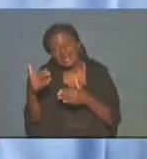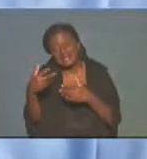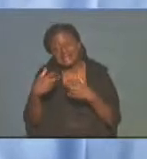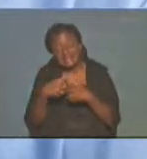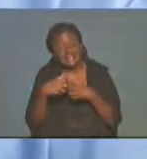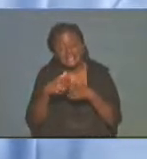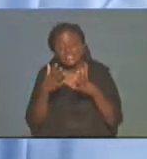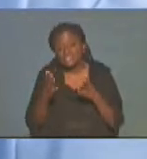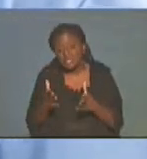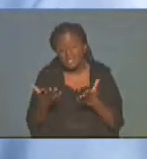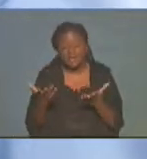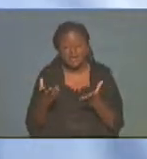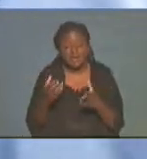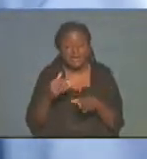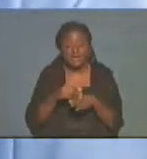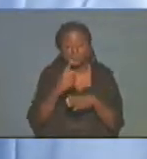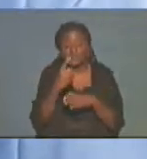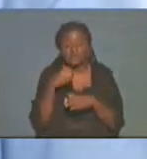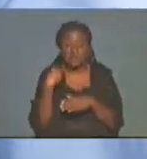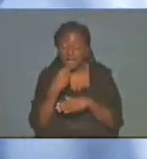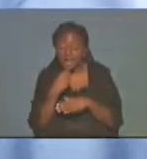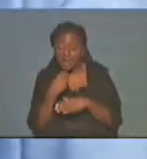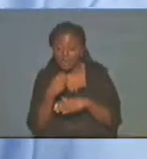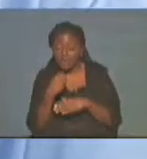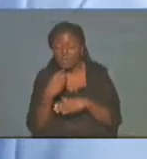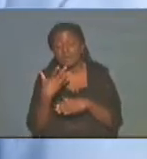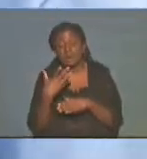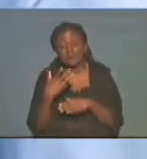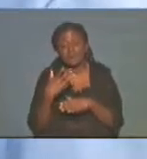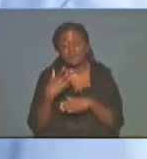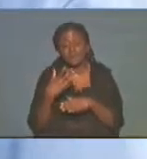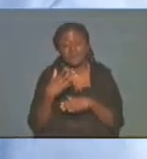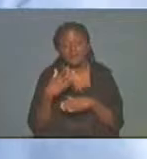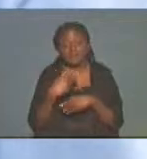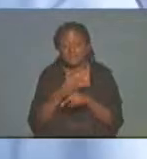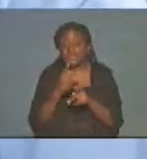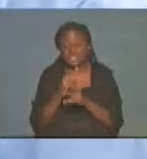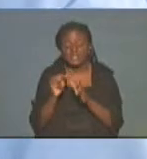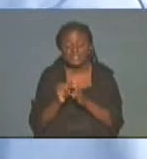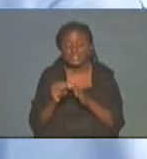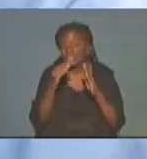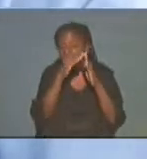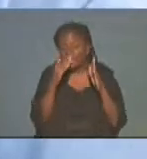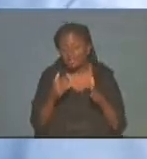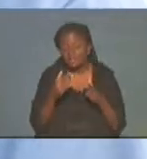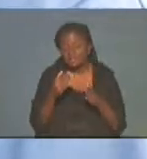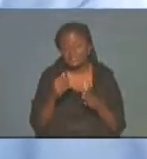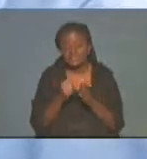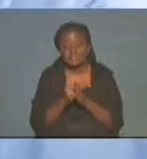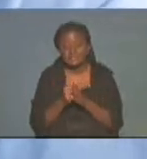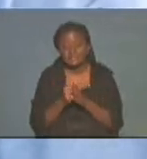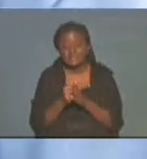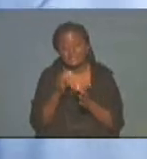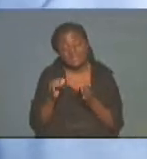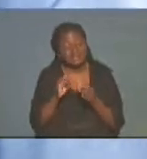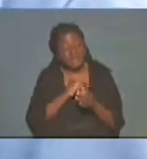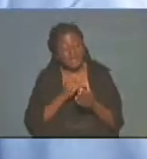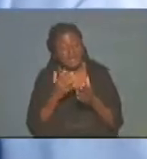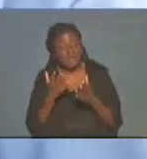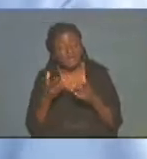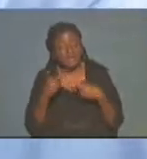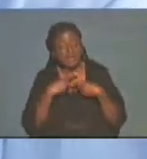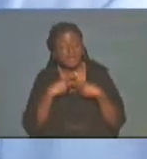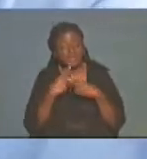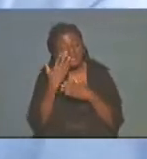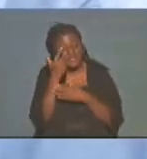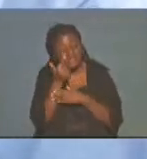houses. And if I had played a little small role in showing them anything to lead them to this profession, which is a good